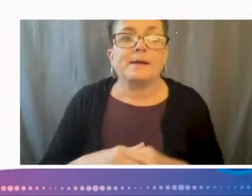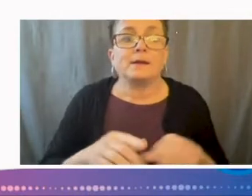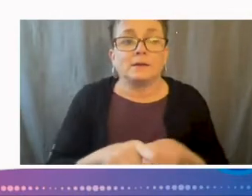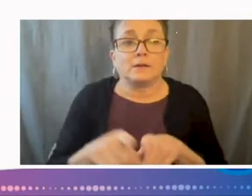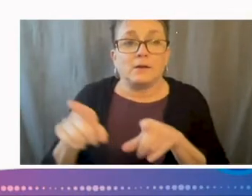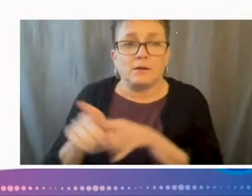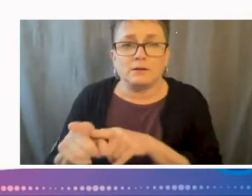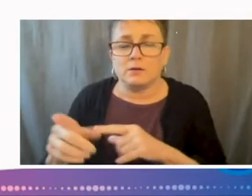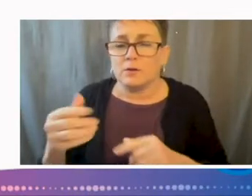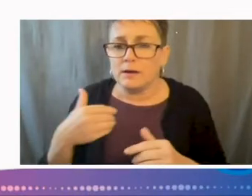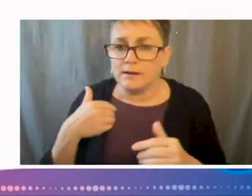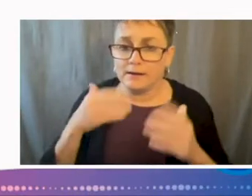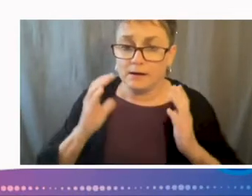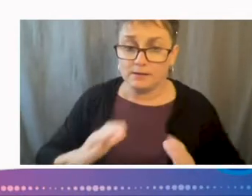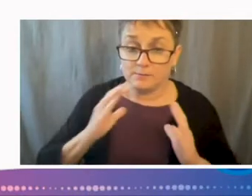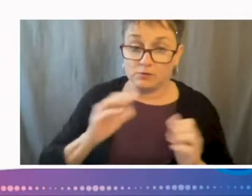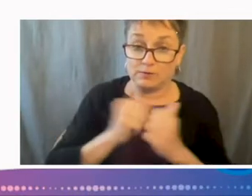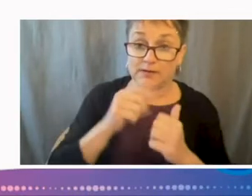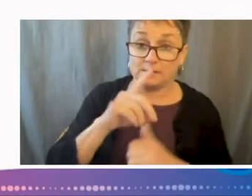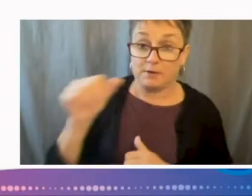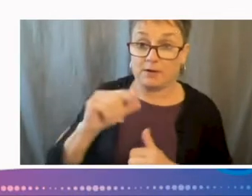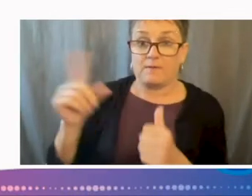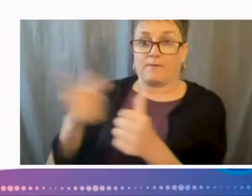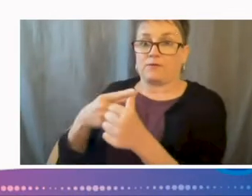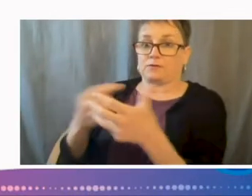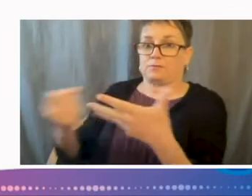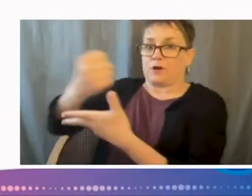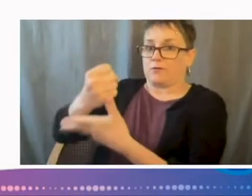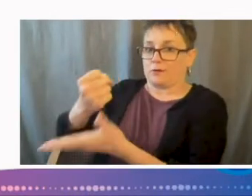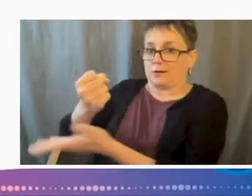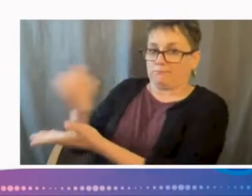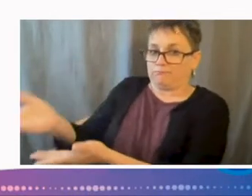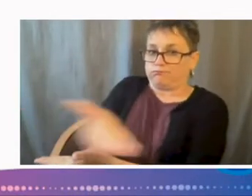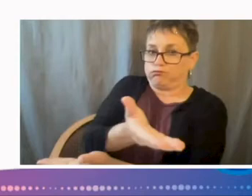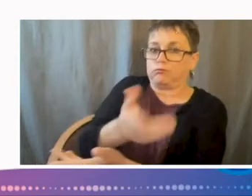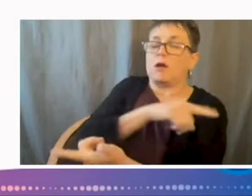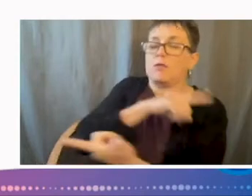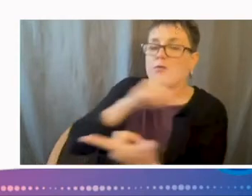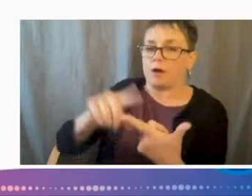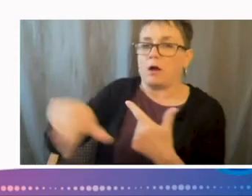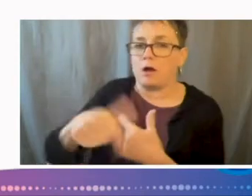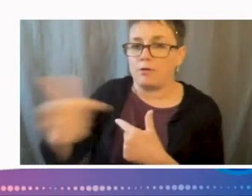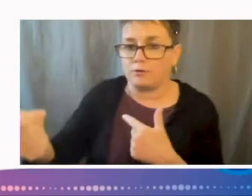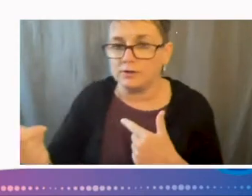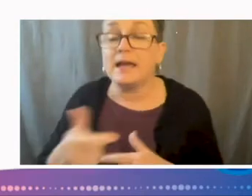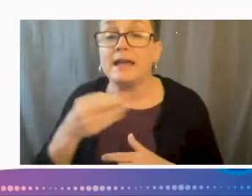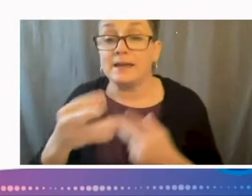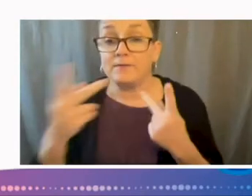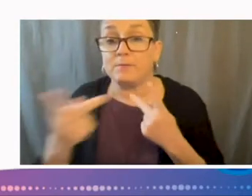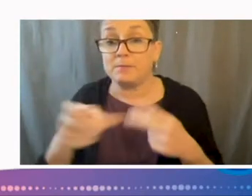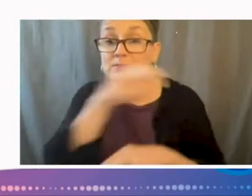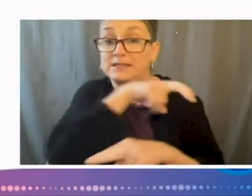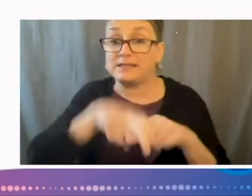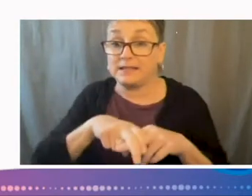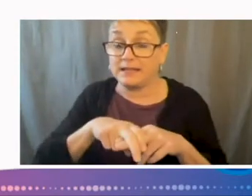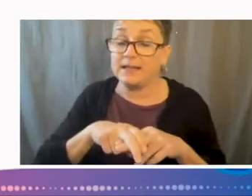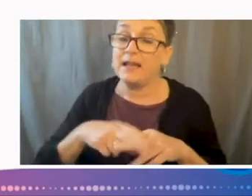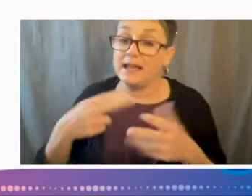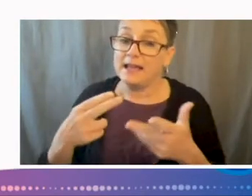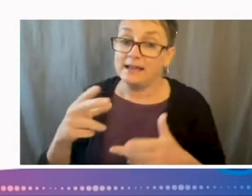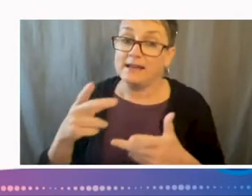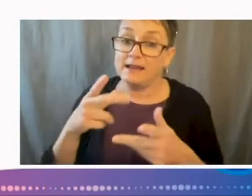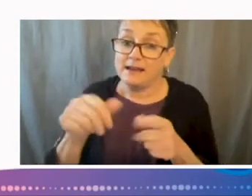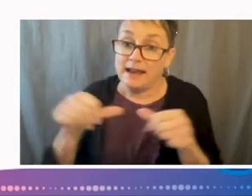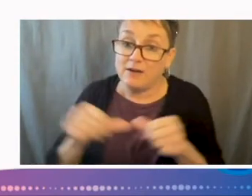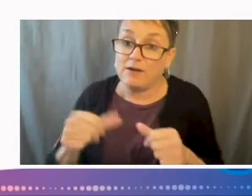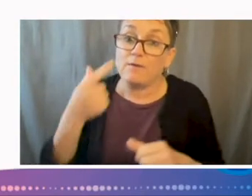with disability priority, and customers without disabilities that are sitting in these areas will be asked to move in the event a customer with a disability